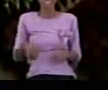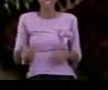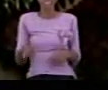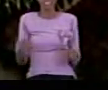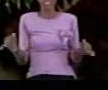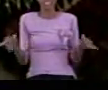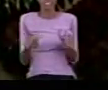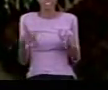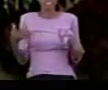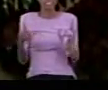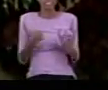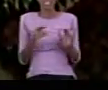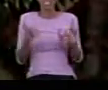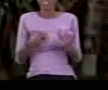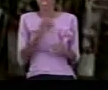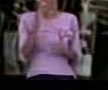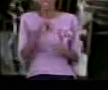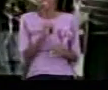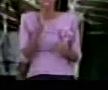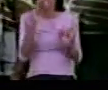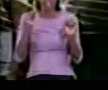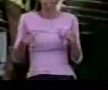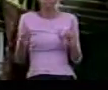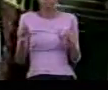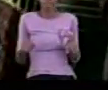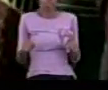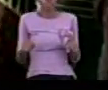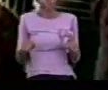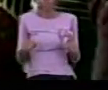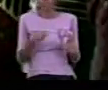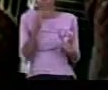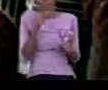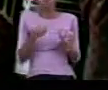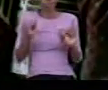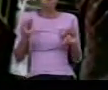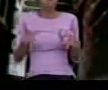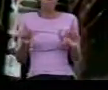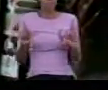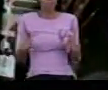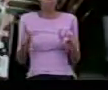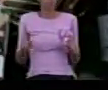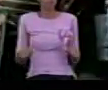power. There's nothing impossible.